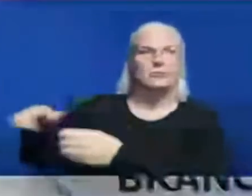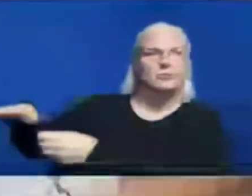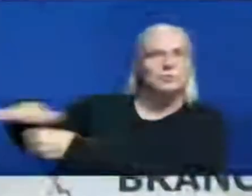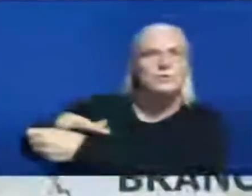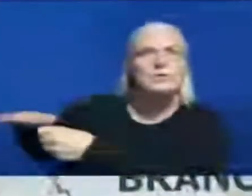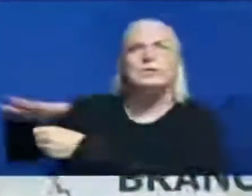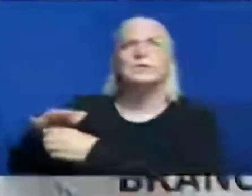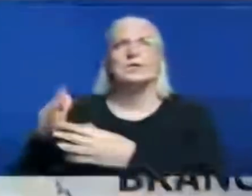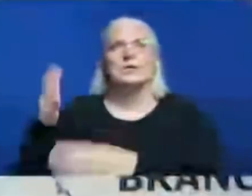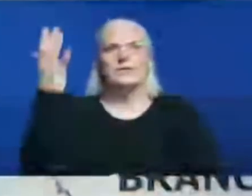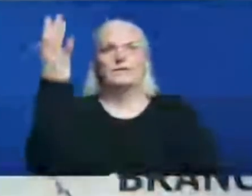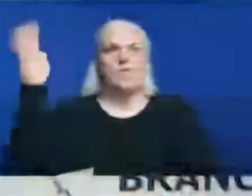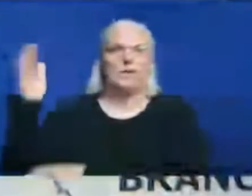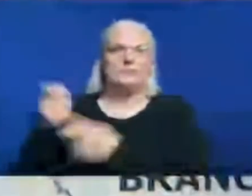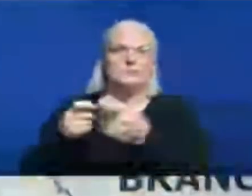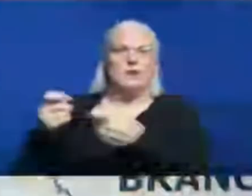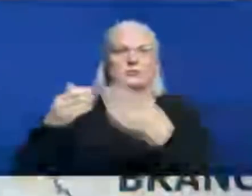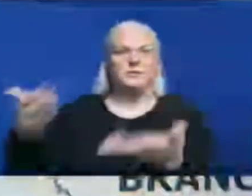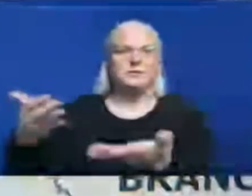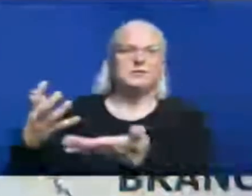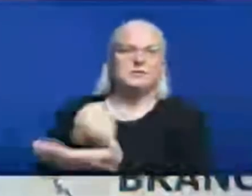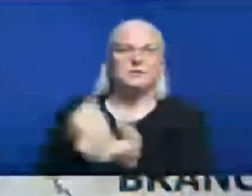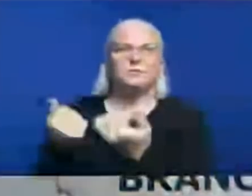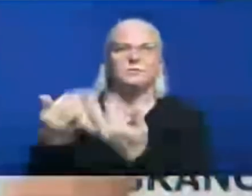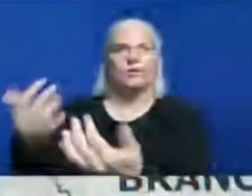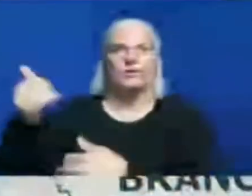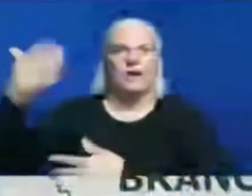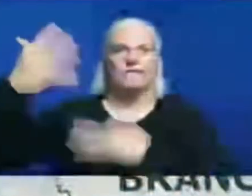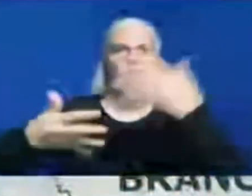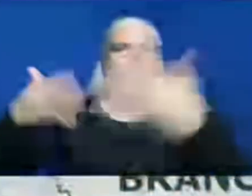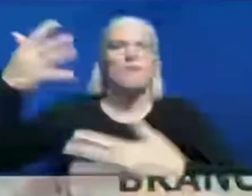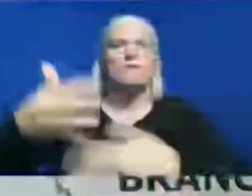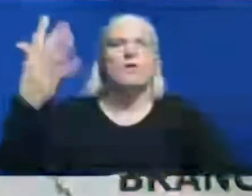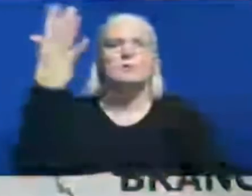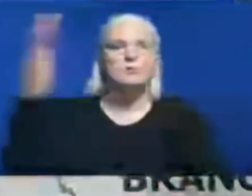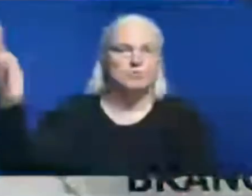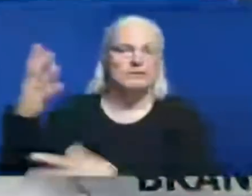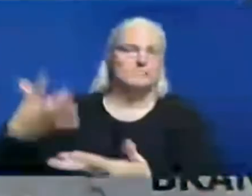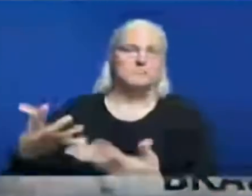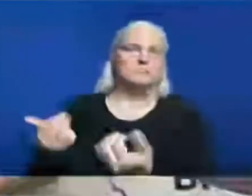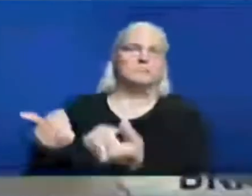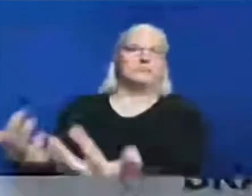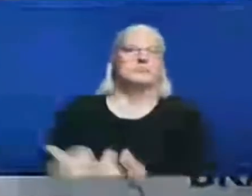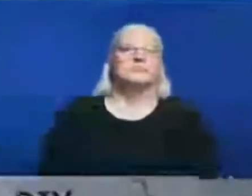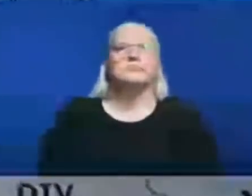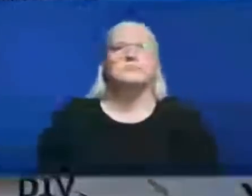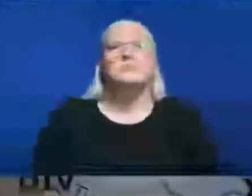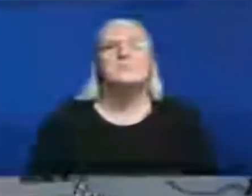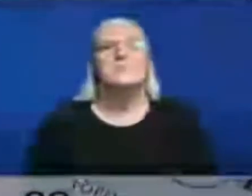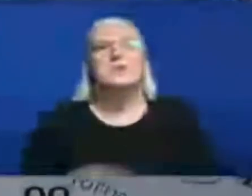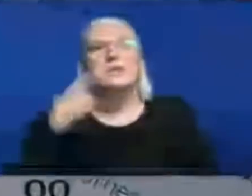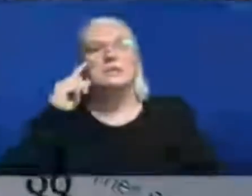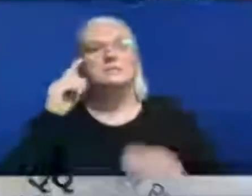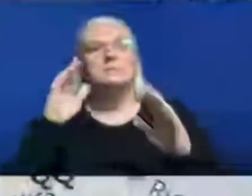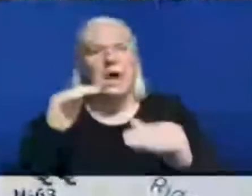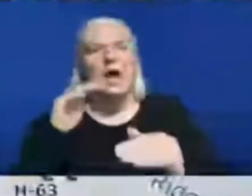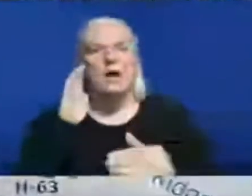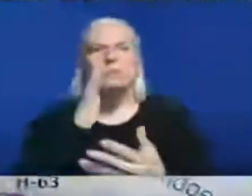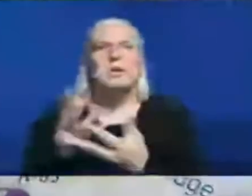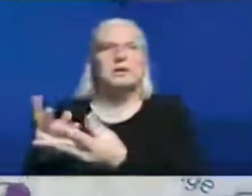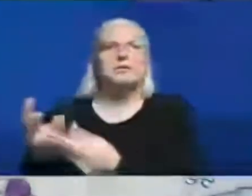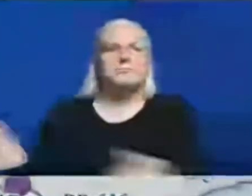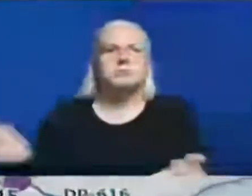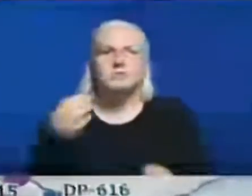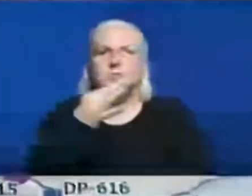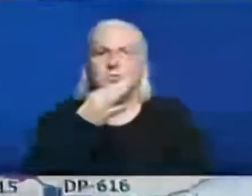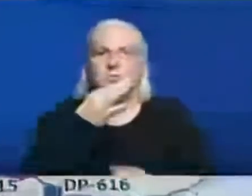material that's on the forest floor. I anticipate this going to blackline very shortly. As you move down into the Genesee Valley, where we've had a lot of, where I'm going to end